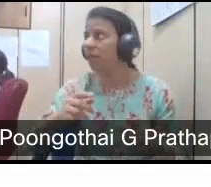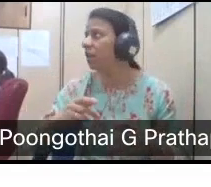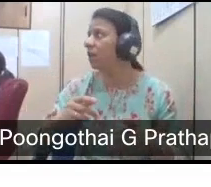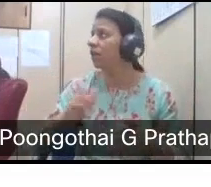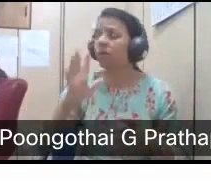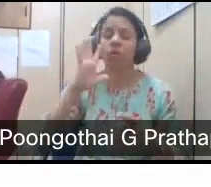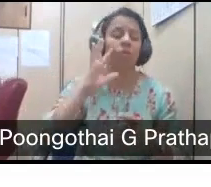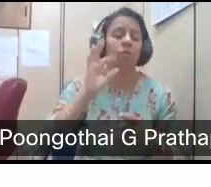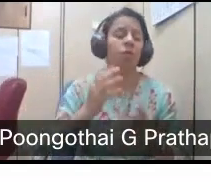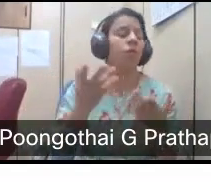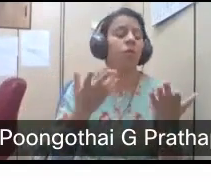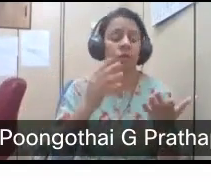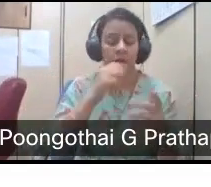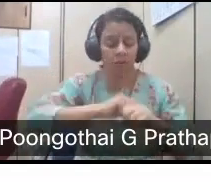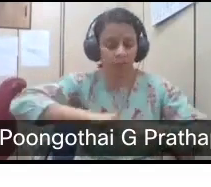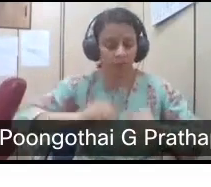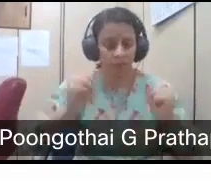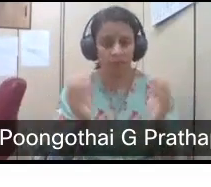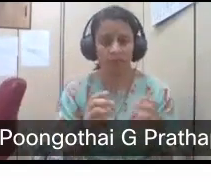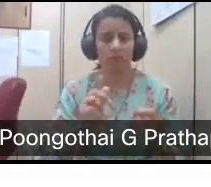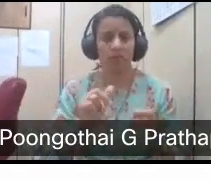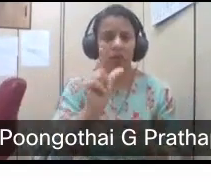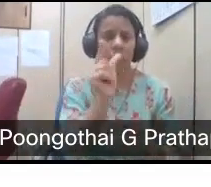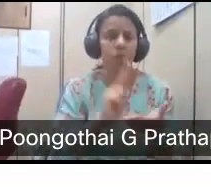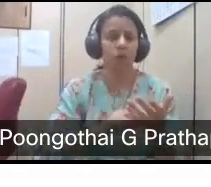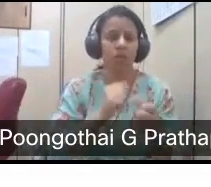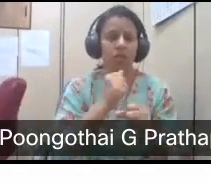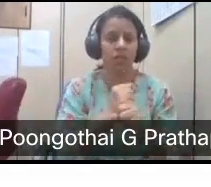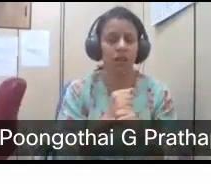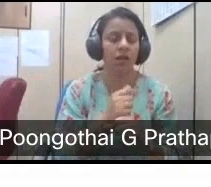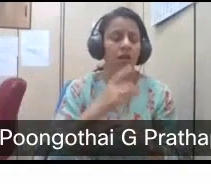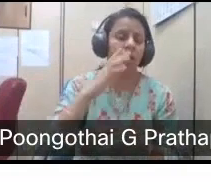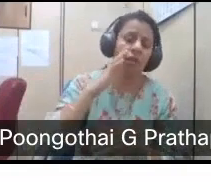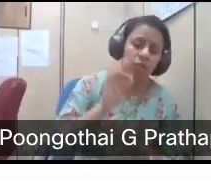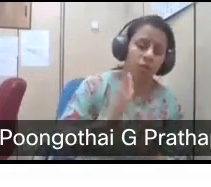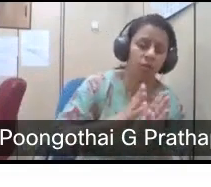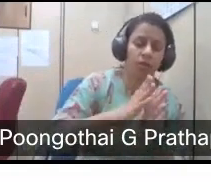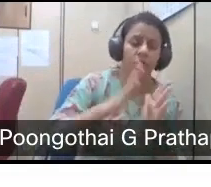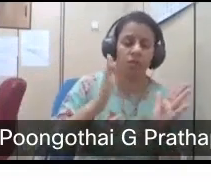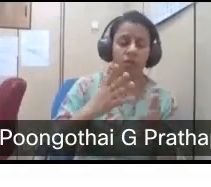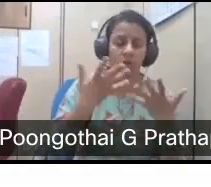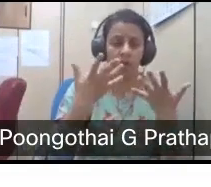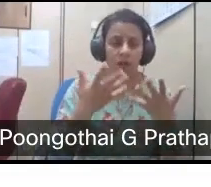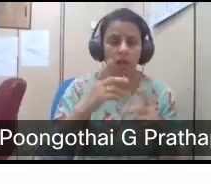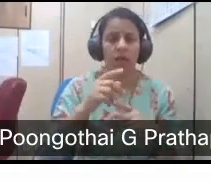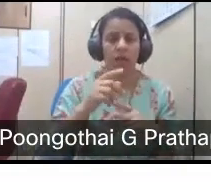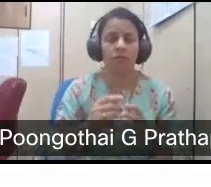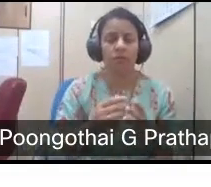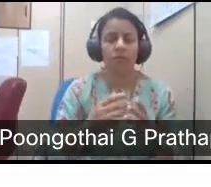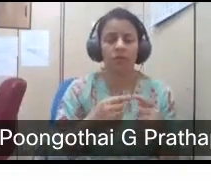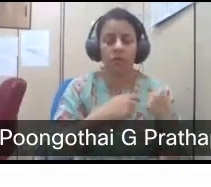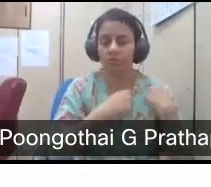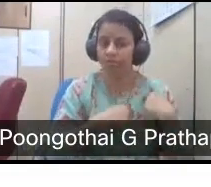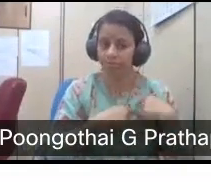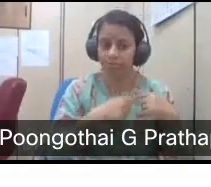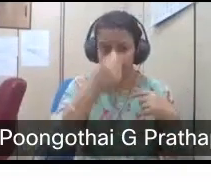because the lung formation is such that they may develop high lung pressure even without a heart disease. If someone